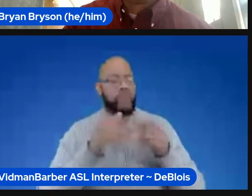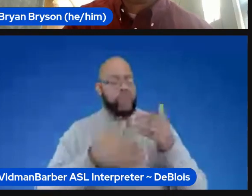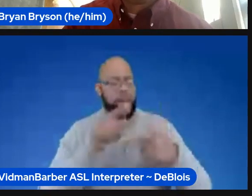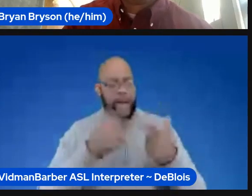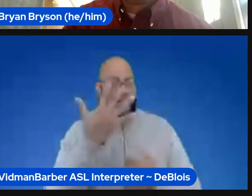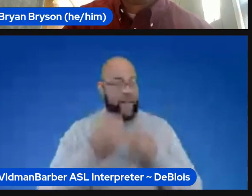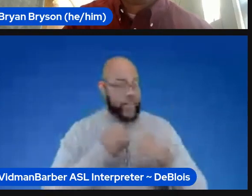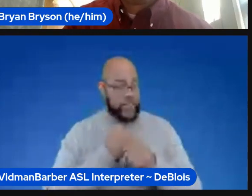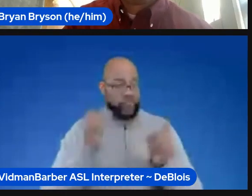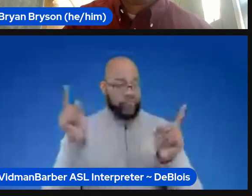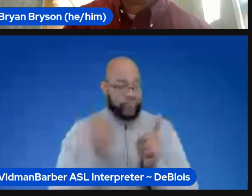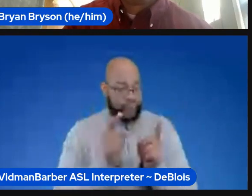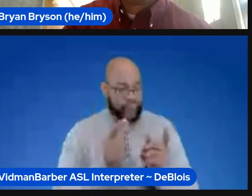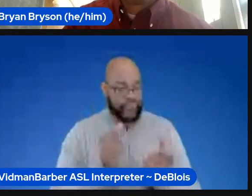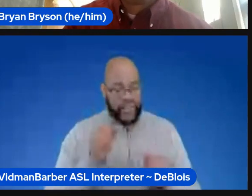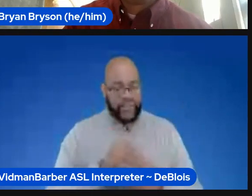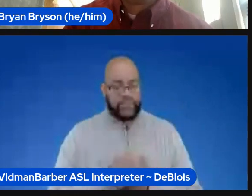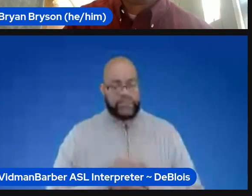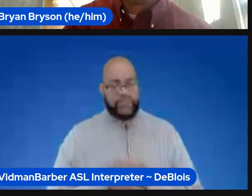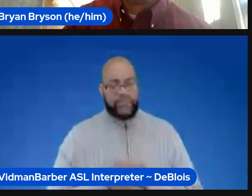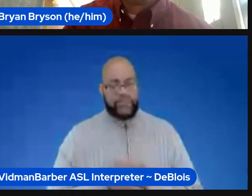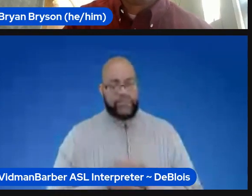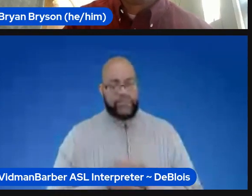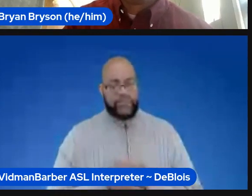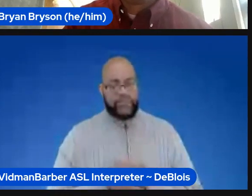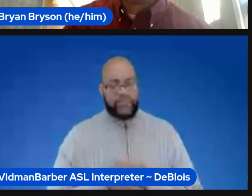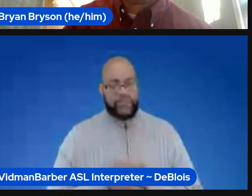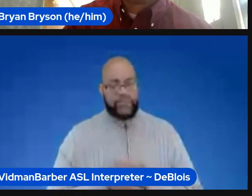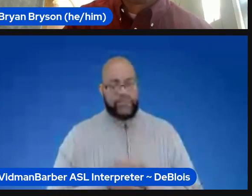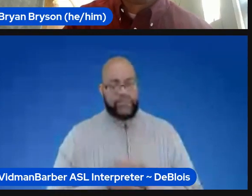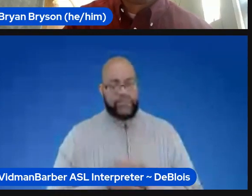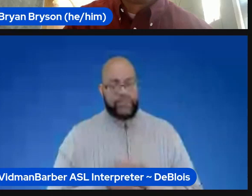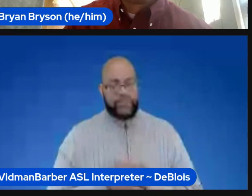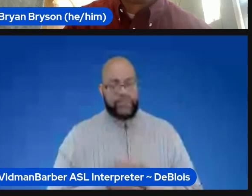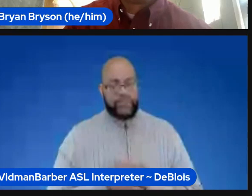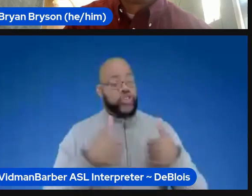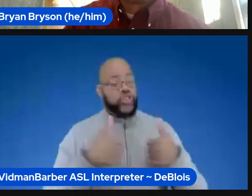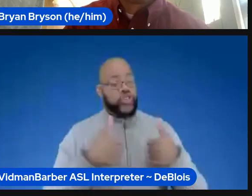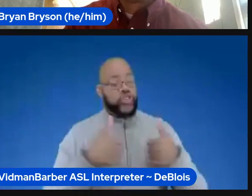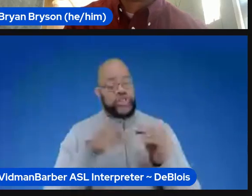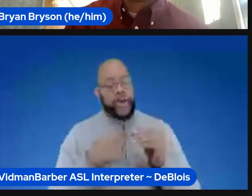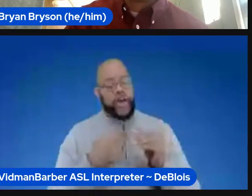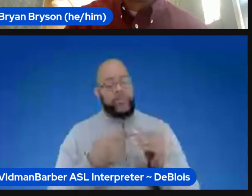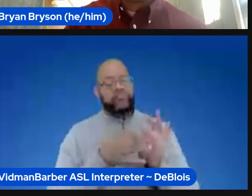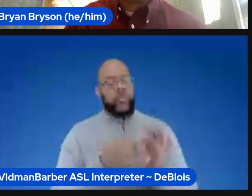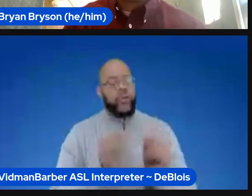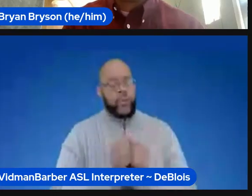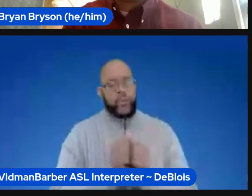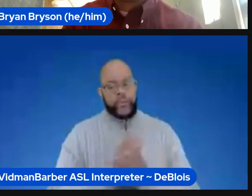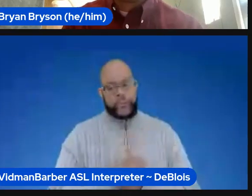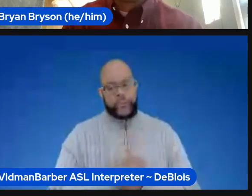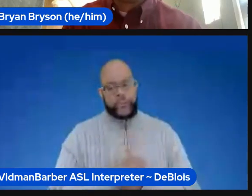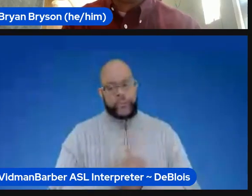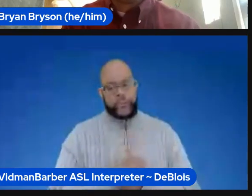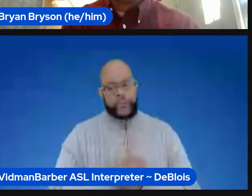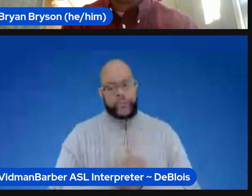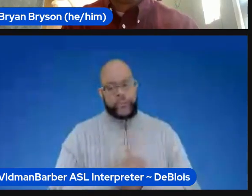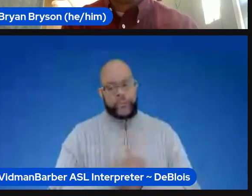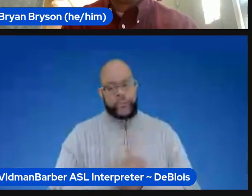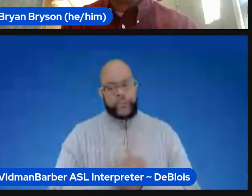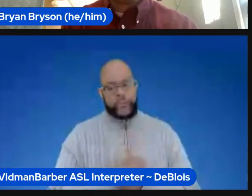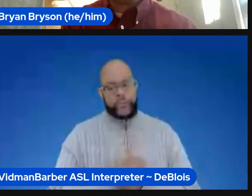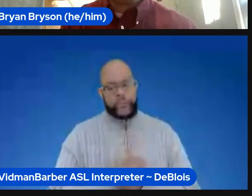to 7 years. But I think another challenge around AI for